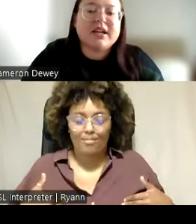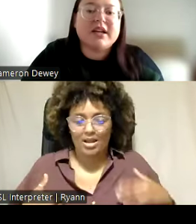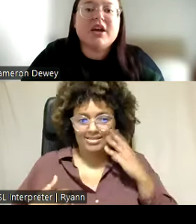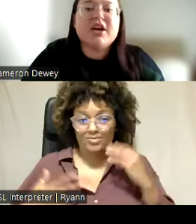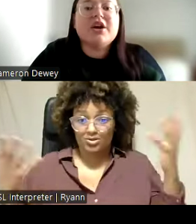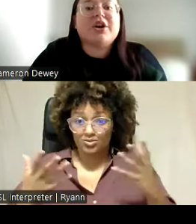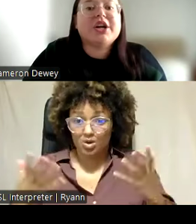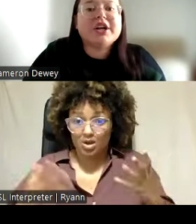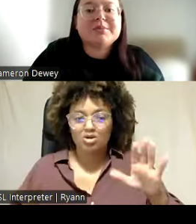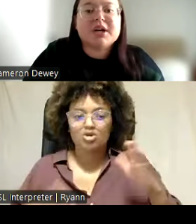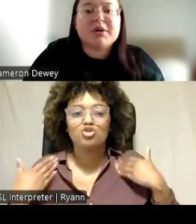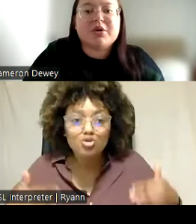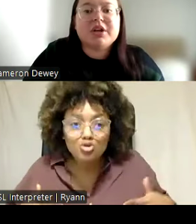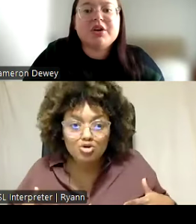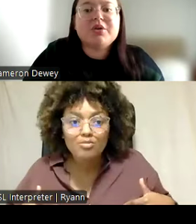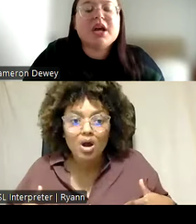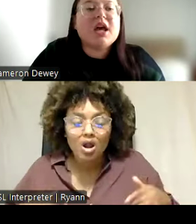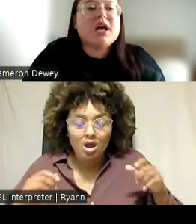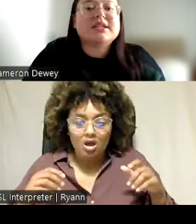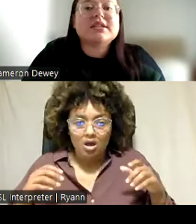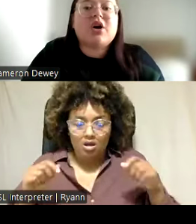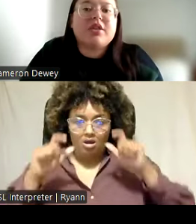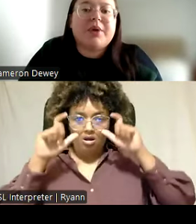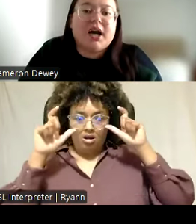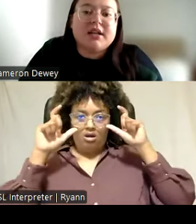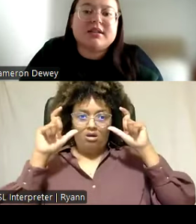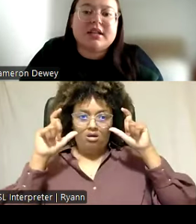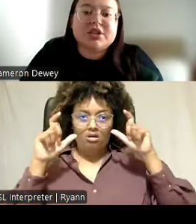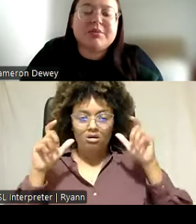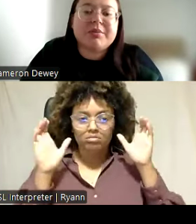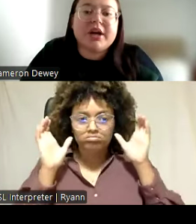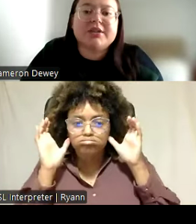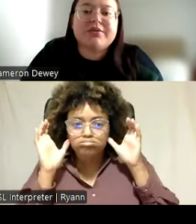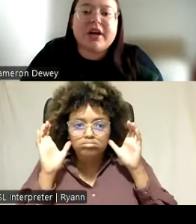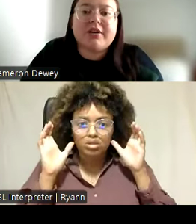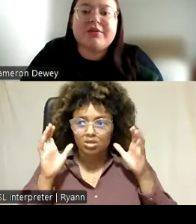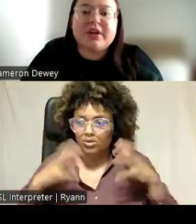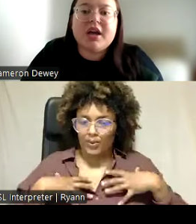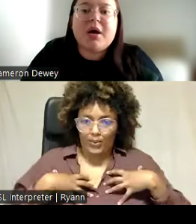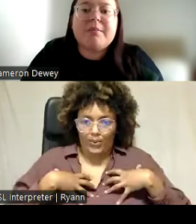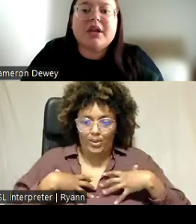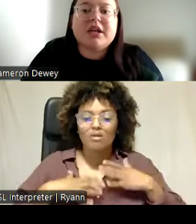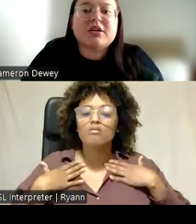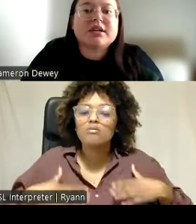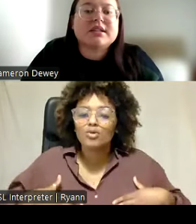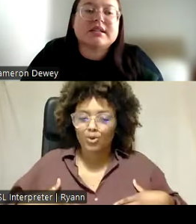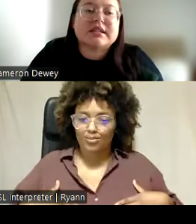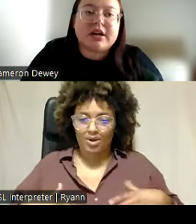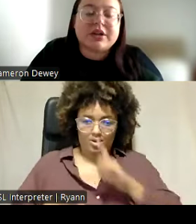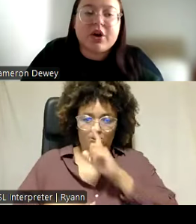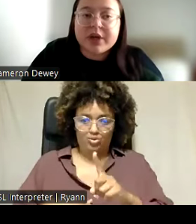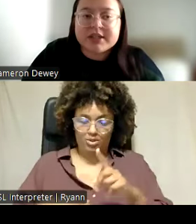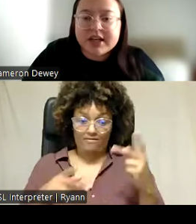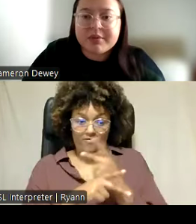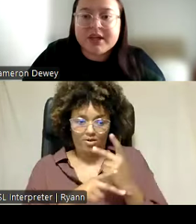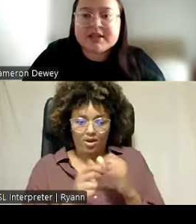are dilating, your hearing is becoming more acute. This is all the body essentially preparing to fight or flee, but neither is